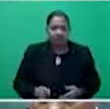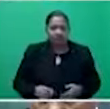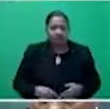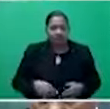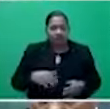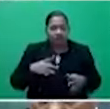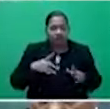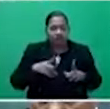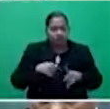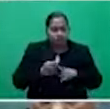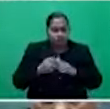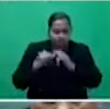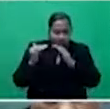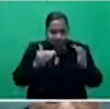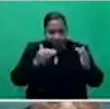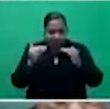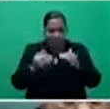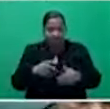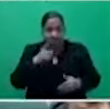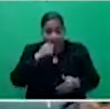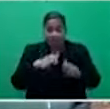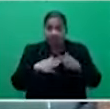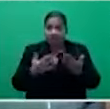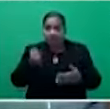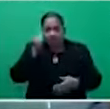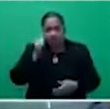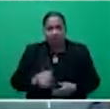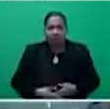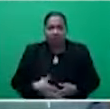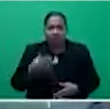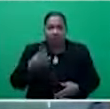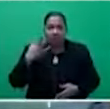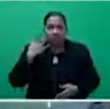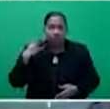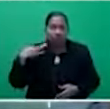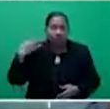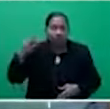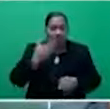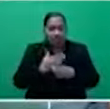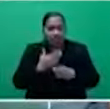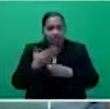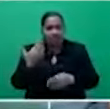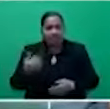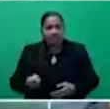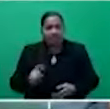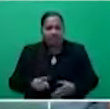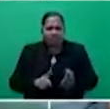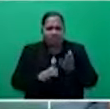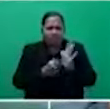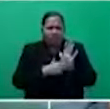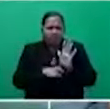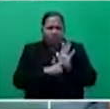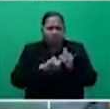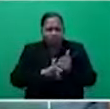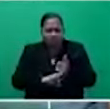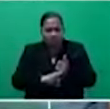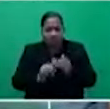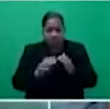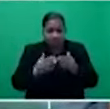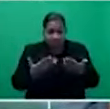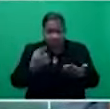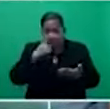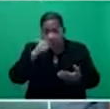they apply for jobs, there is a thing, for example, in the civil service called OMRS. People now know that just because the Prime